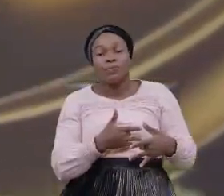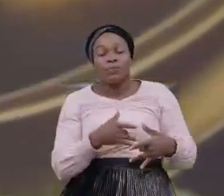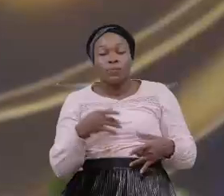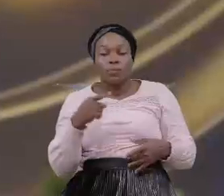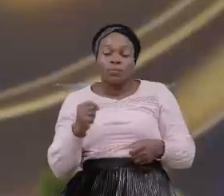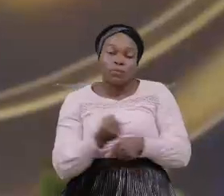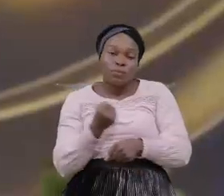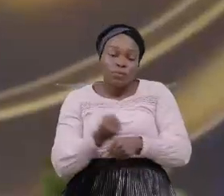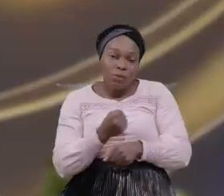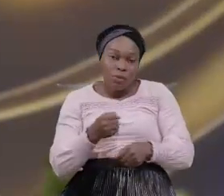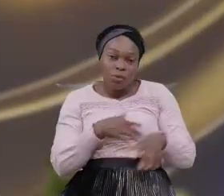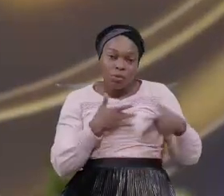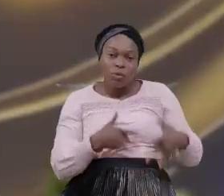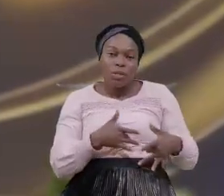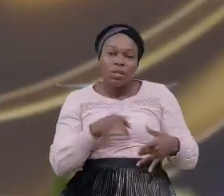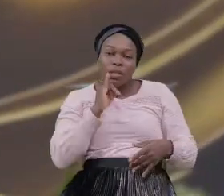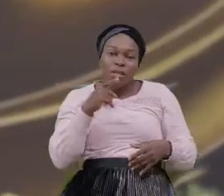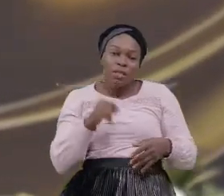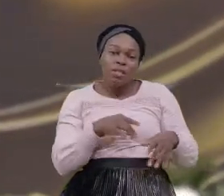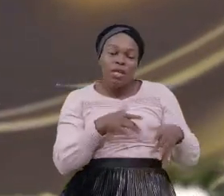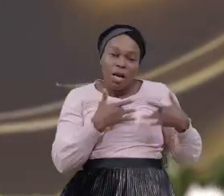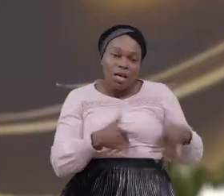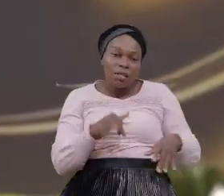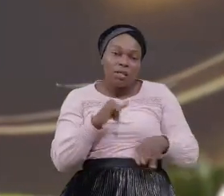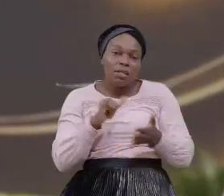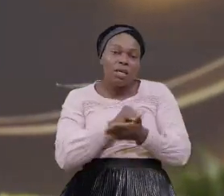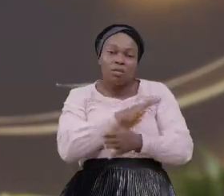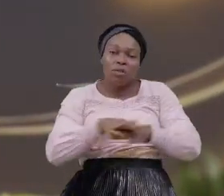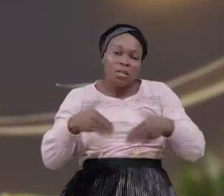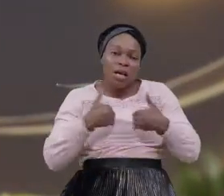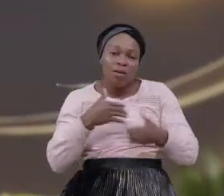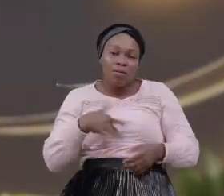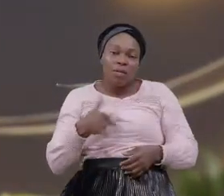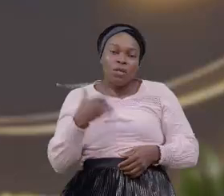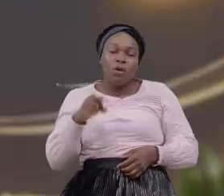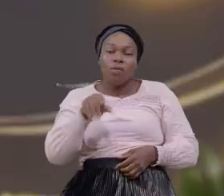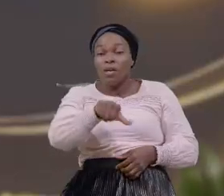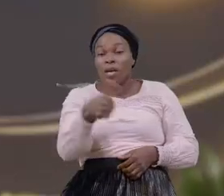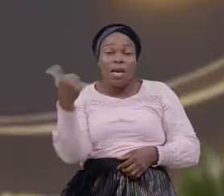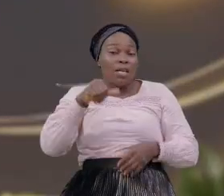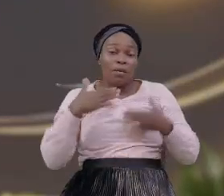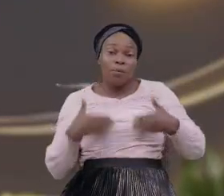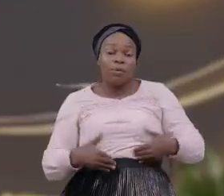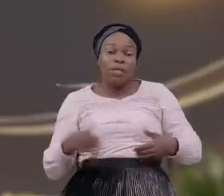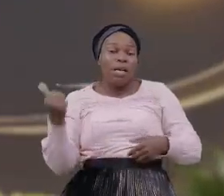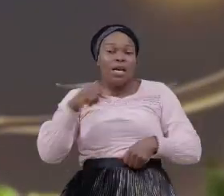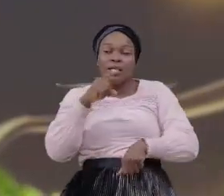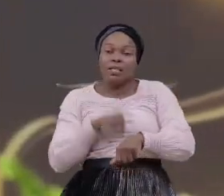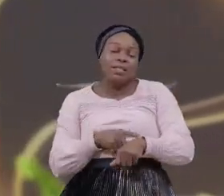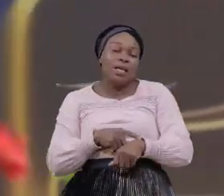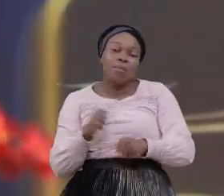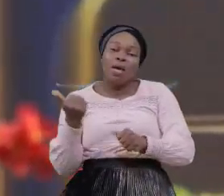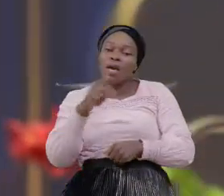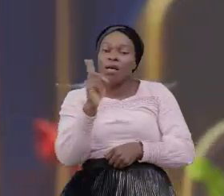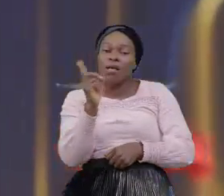a heart that has no feeling for anyone, anytime, anywhere. I'm